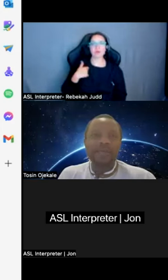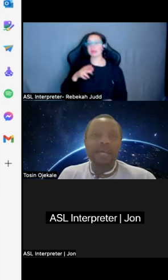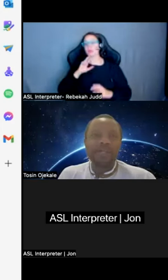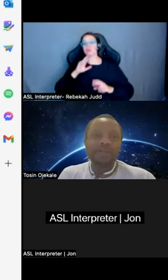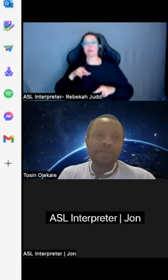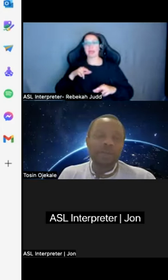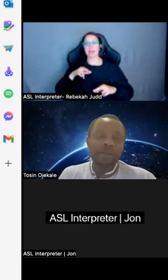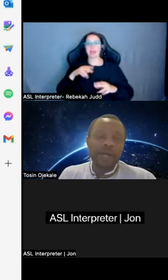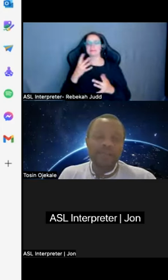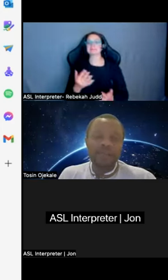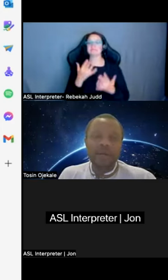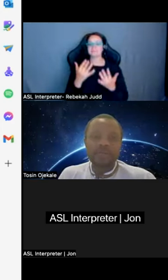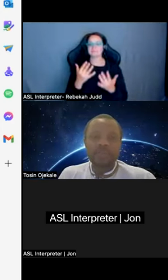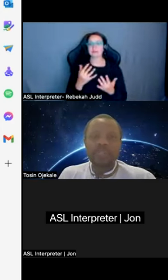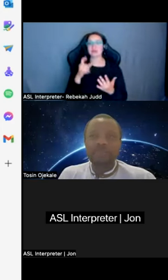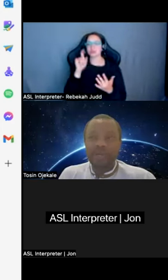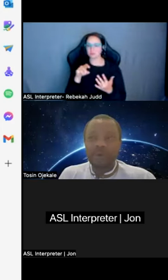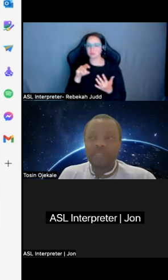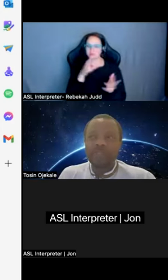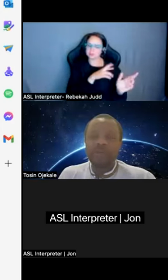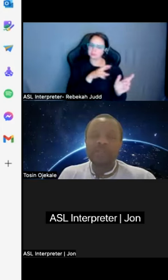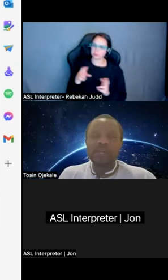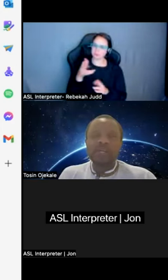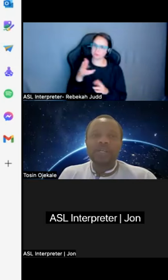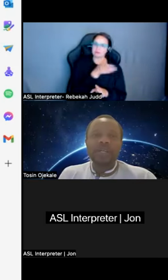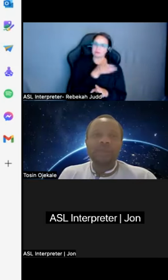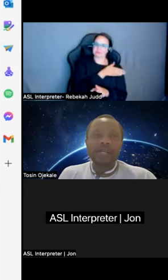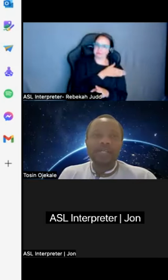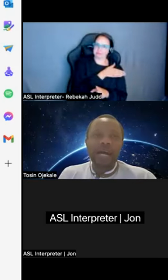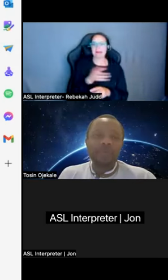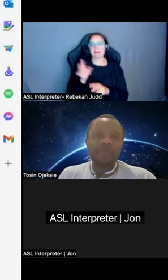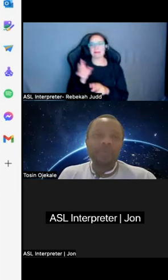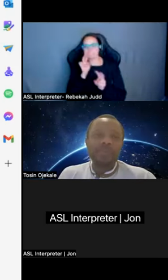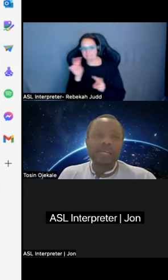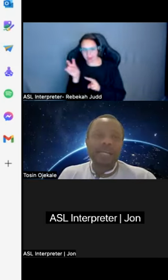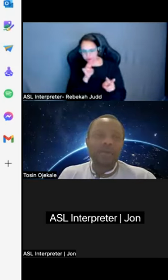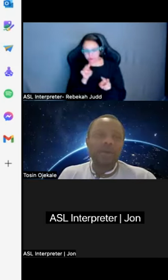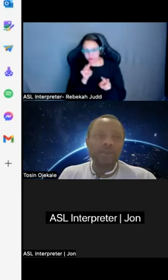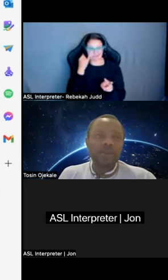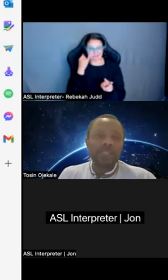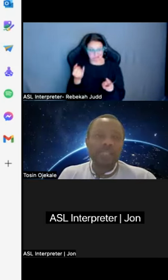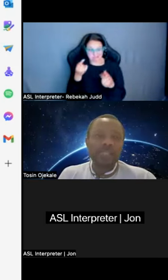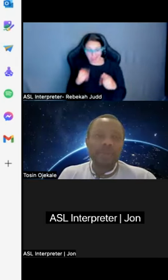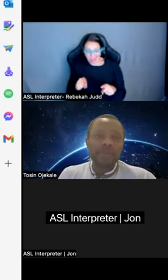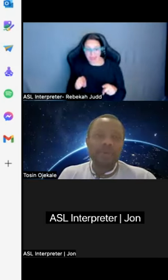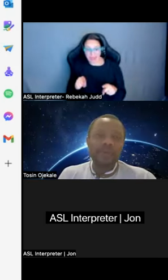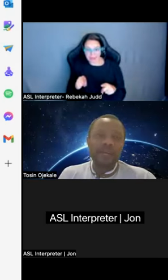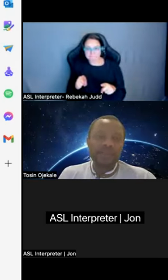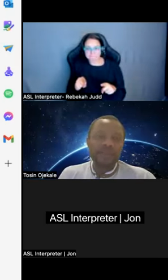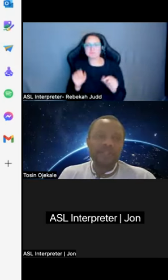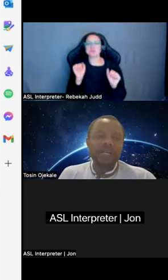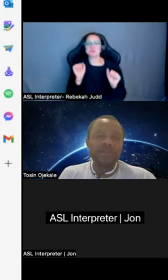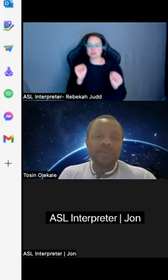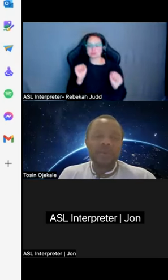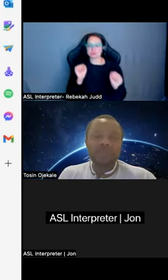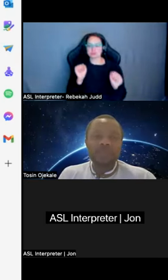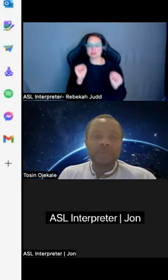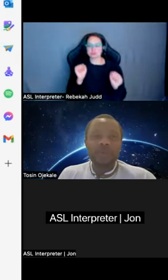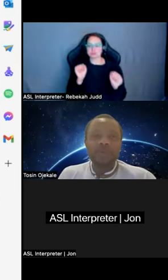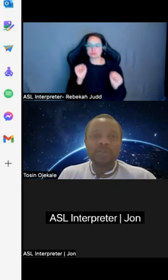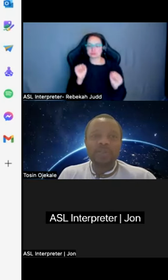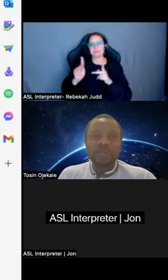is something that you need to be proactive about. So it's being monitored so that when it happens, they can also coordinate people effectively to tell them